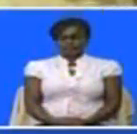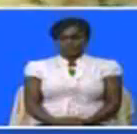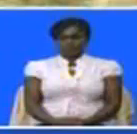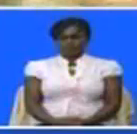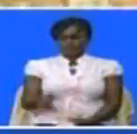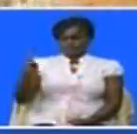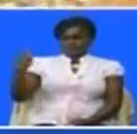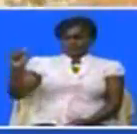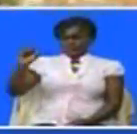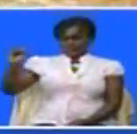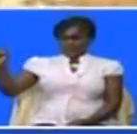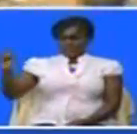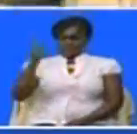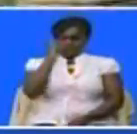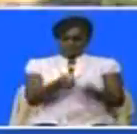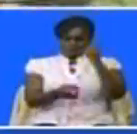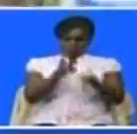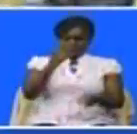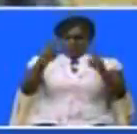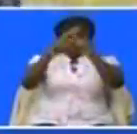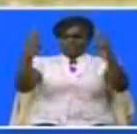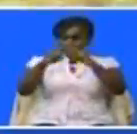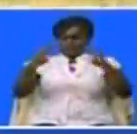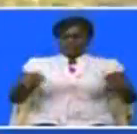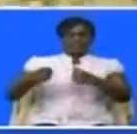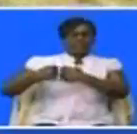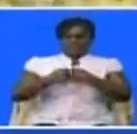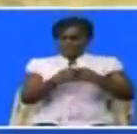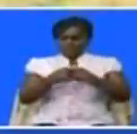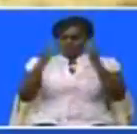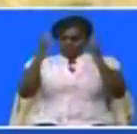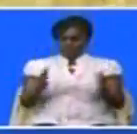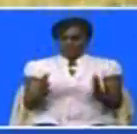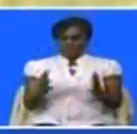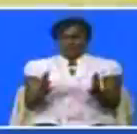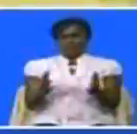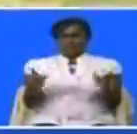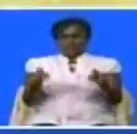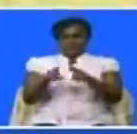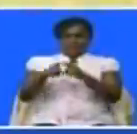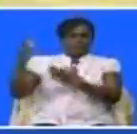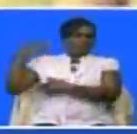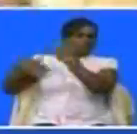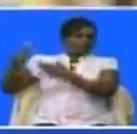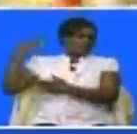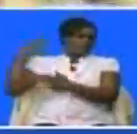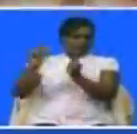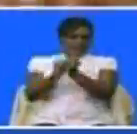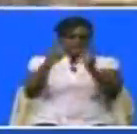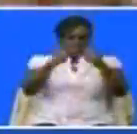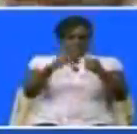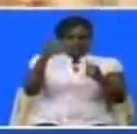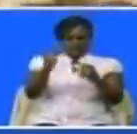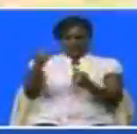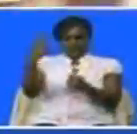The Kass International Marathon course has always been termed as the most challenging and hard to navigate. The history of the course dates back to 1952 when